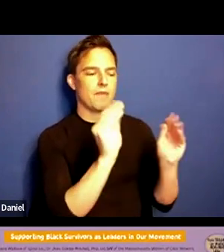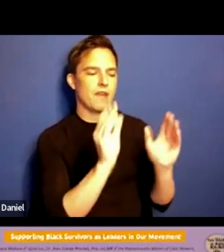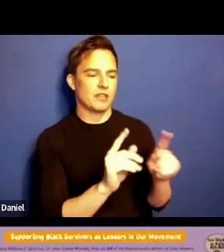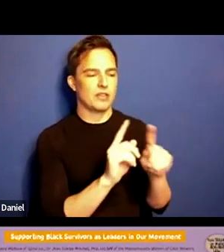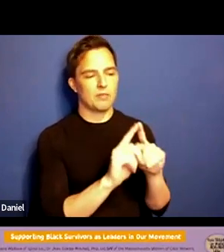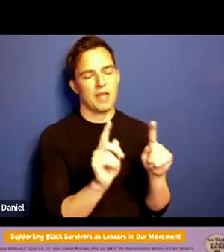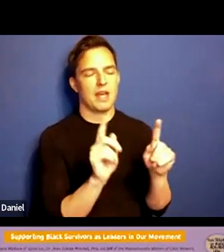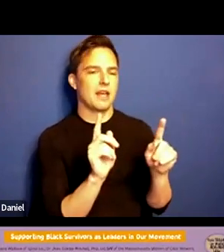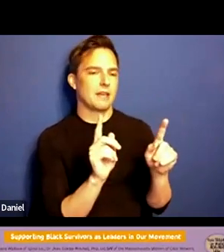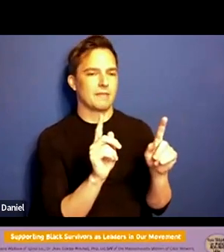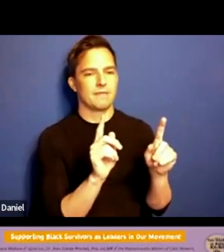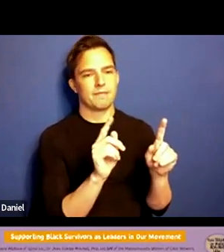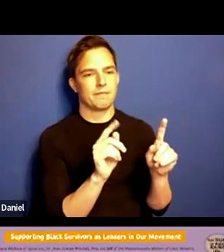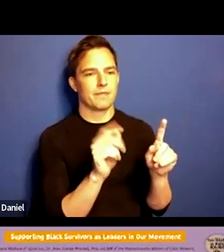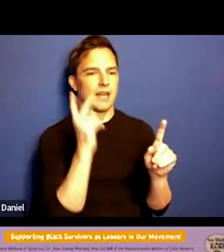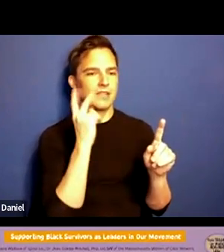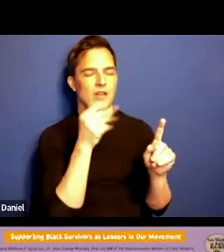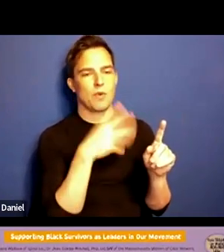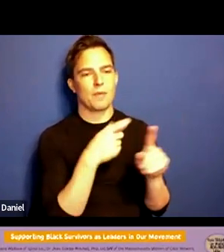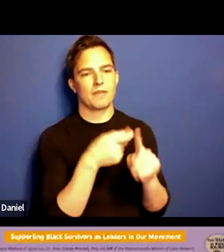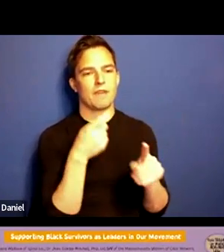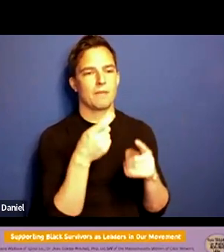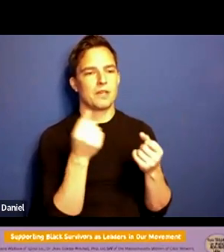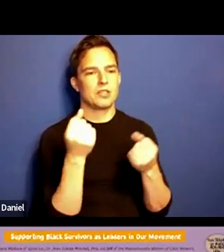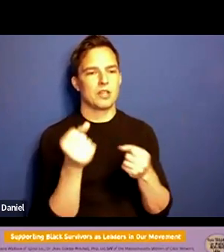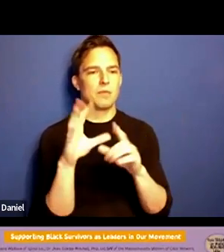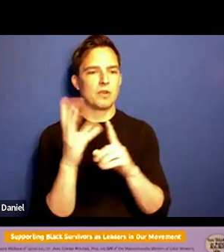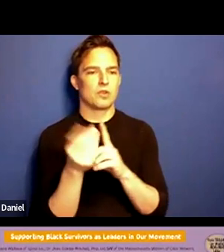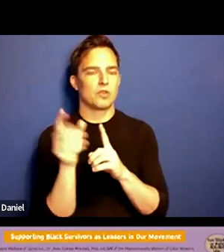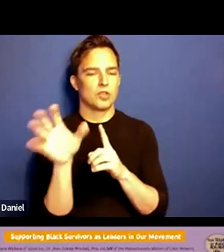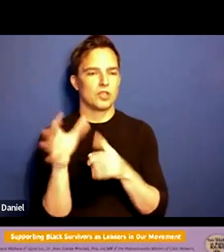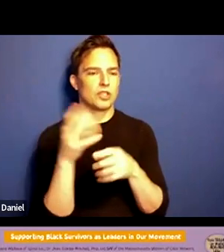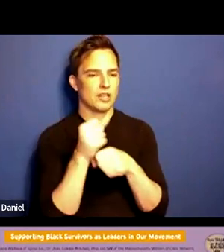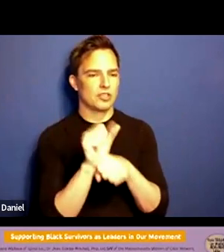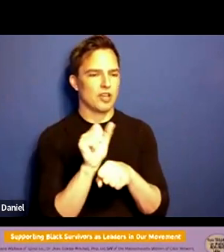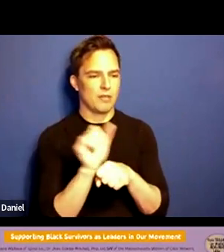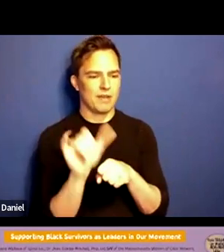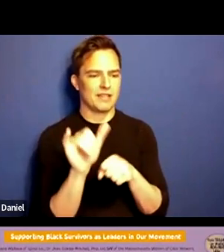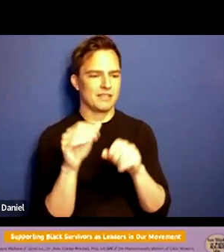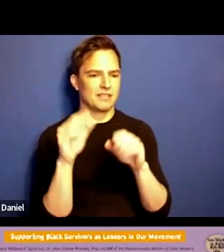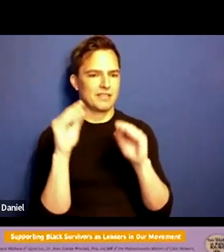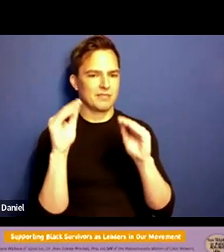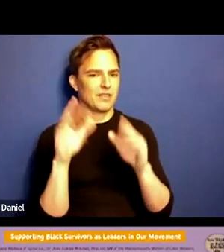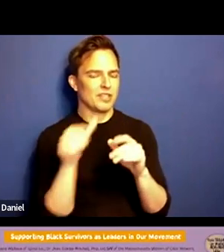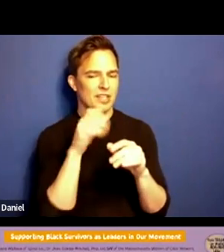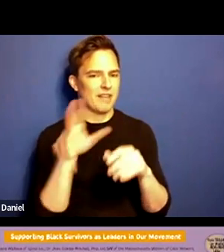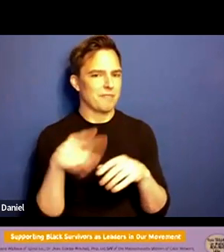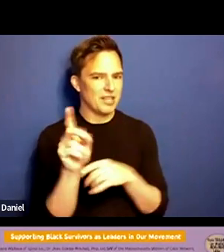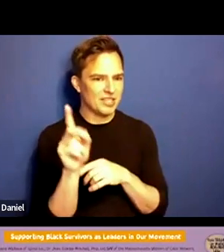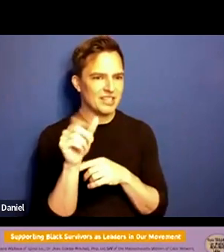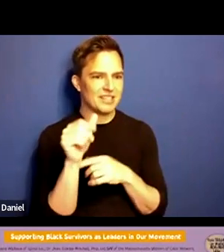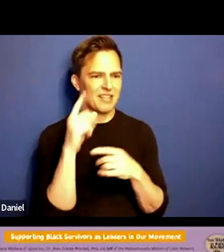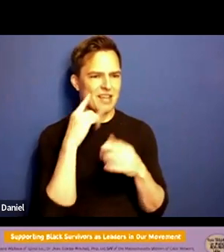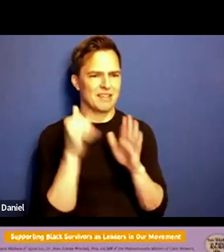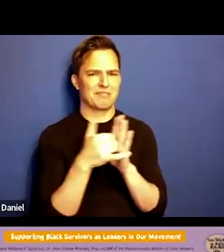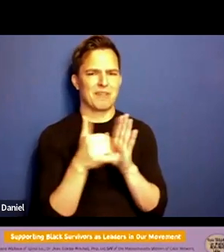some woman from the dominant culture at my job just got a job as a professor. She doesn't have a doctorate, she doesn't have a PhD, but I thought it was